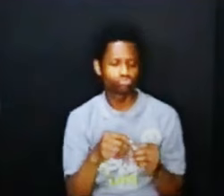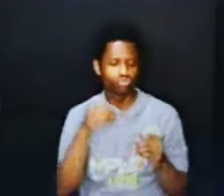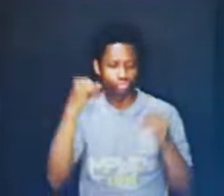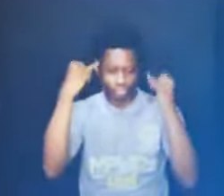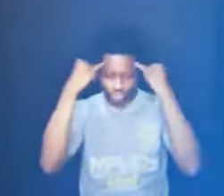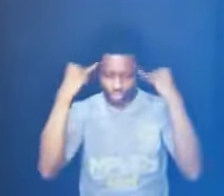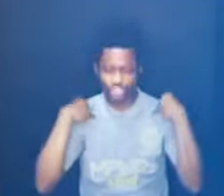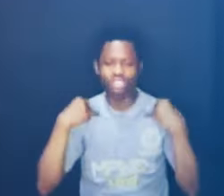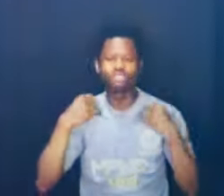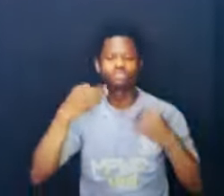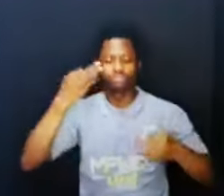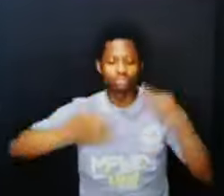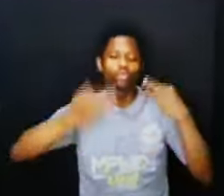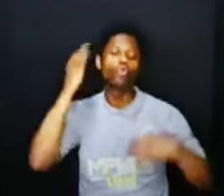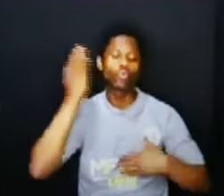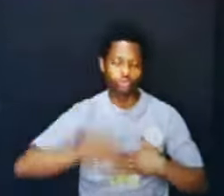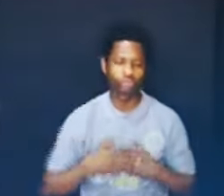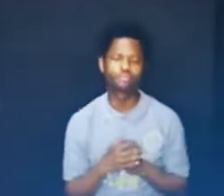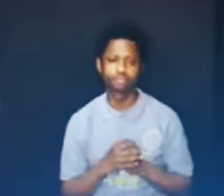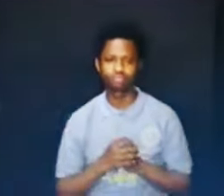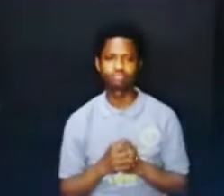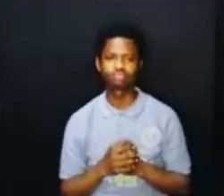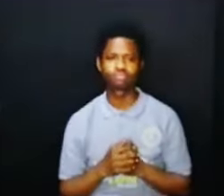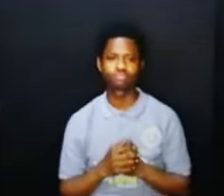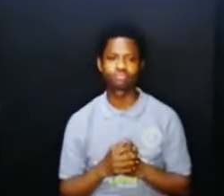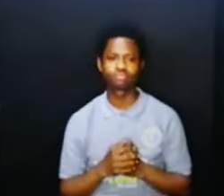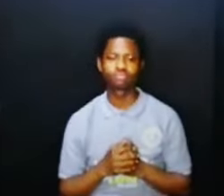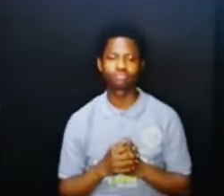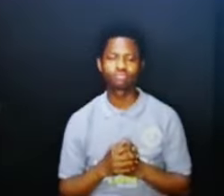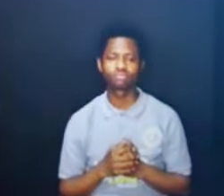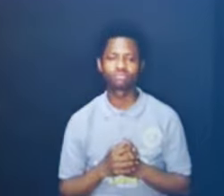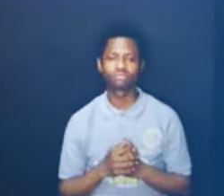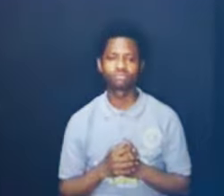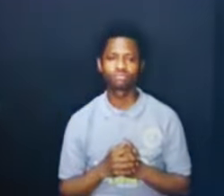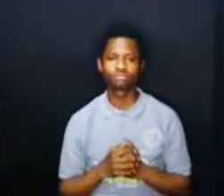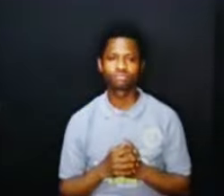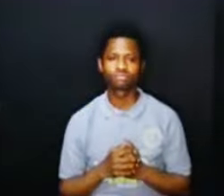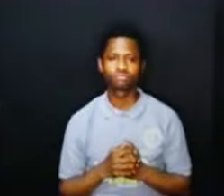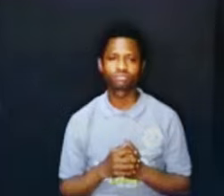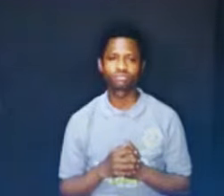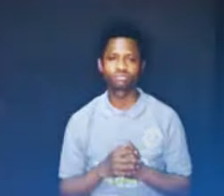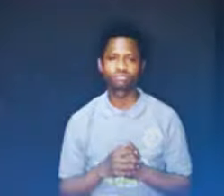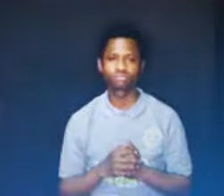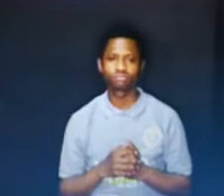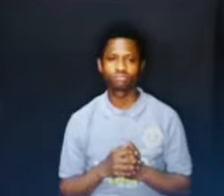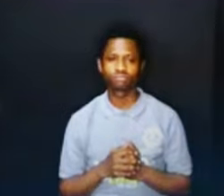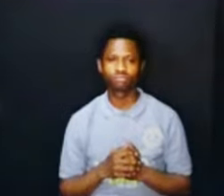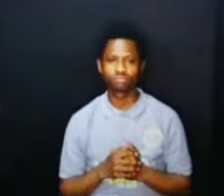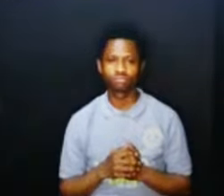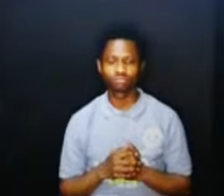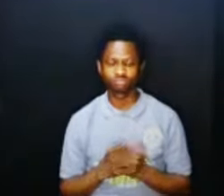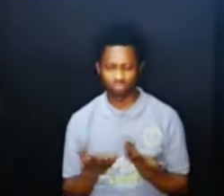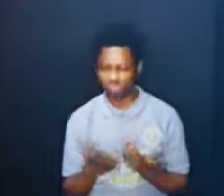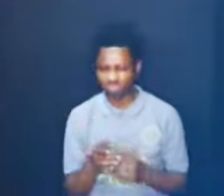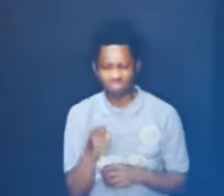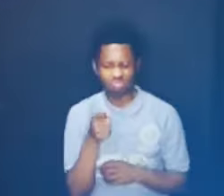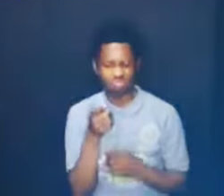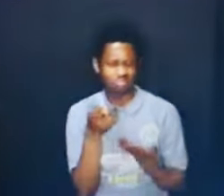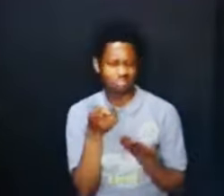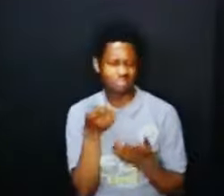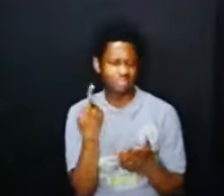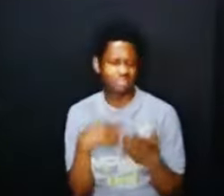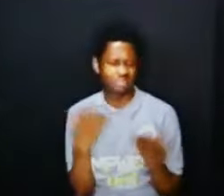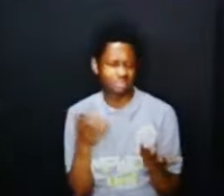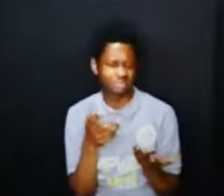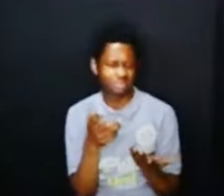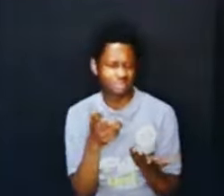judgment. Matthew say was it telephone say new na obiara obedia wu no bedi atemu mu fo. Now this one, his